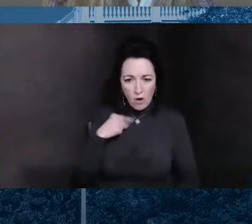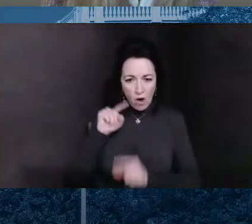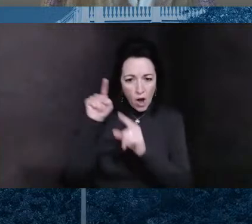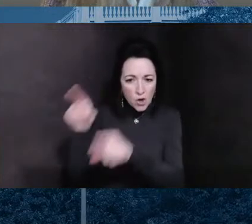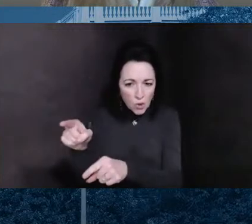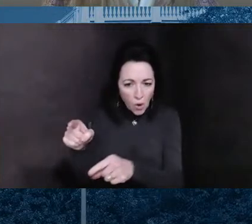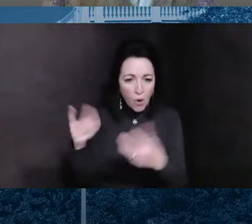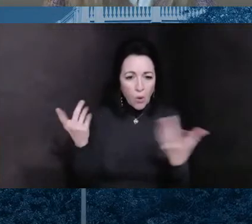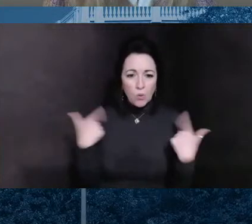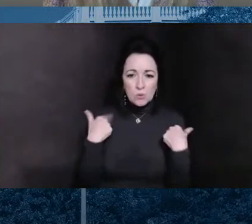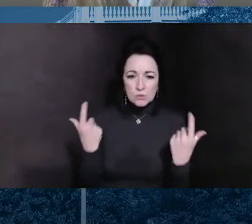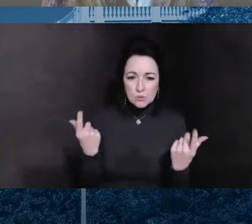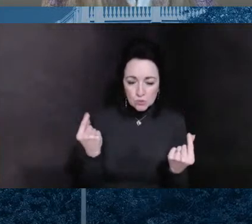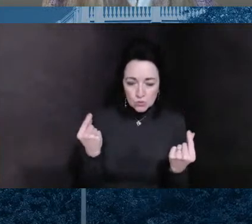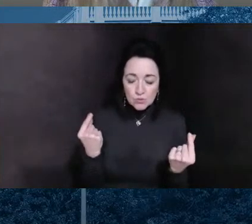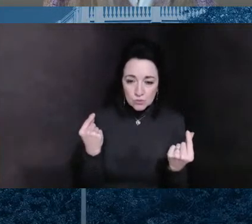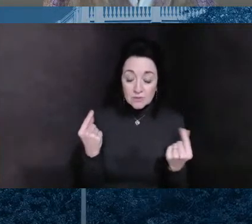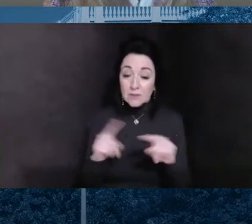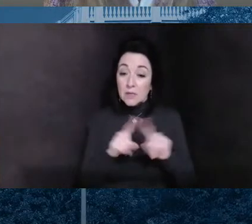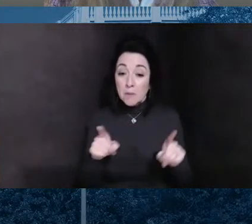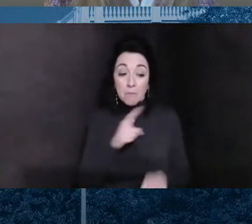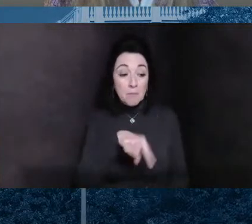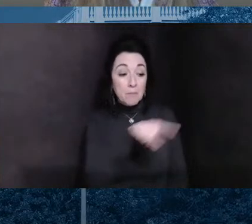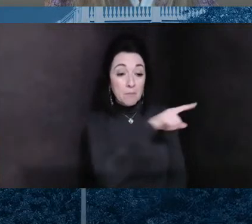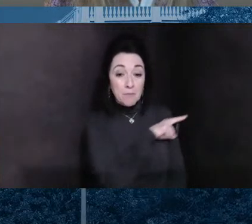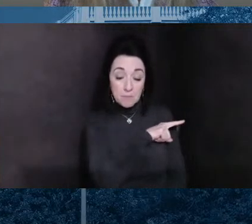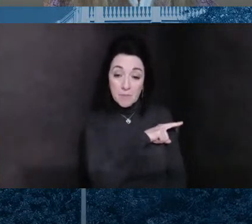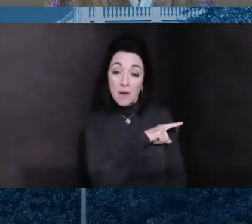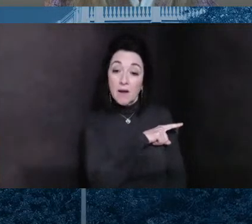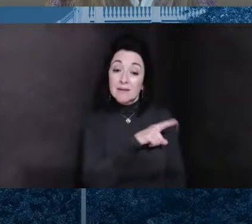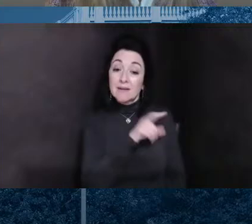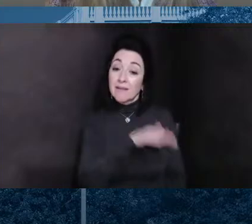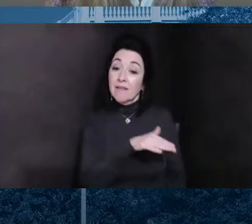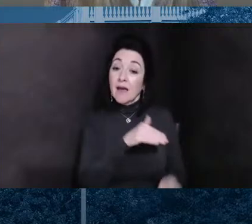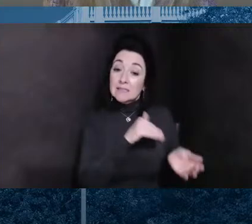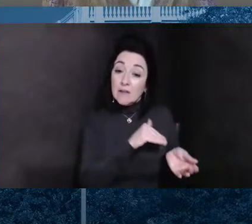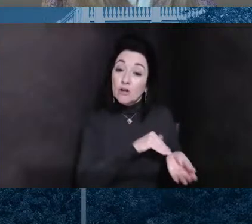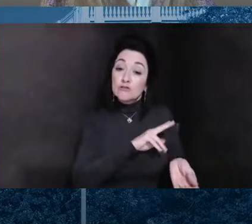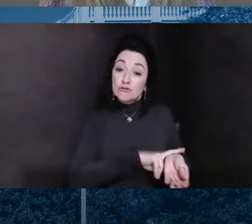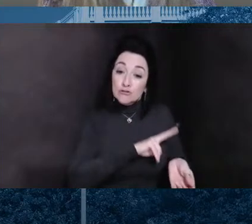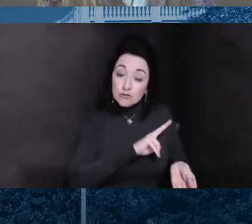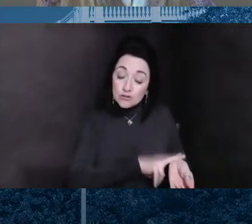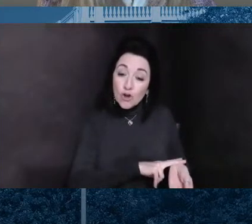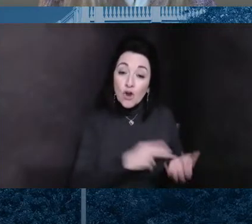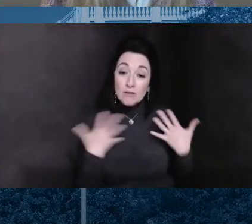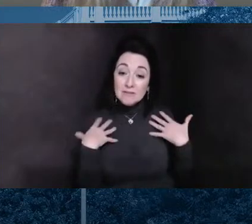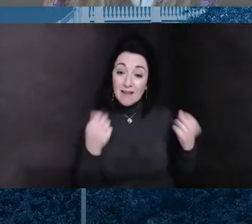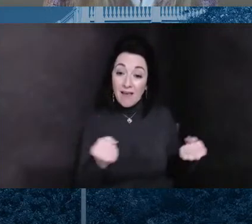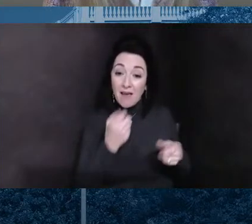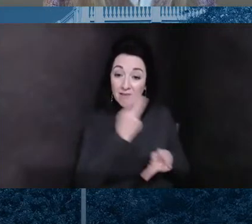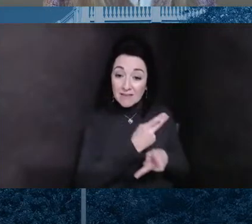1A, many in the health system have already received their second doses. We